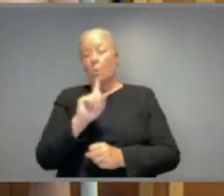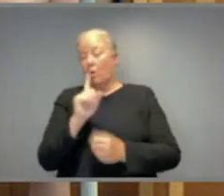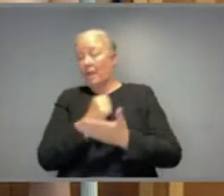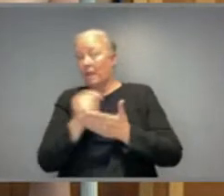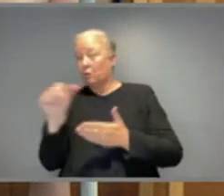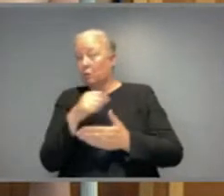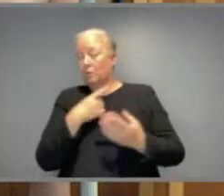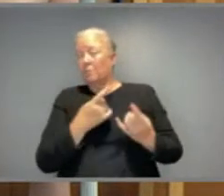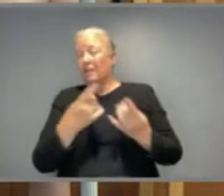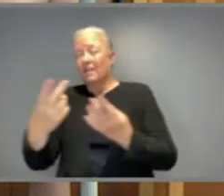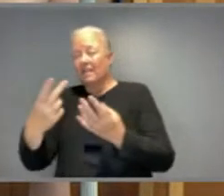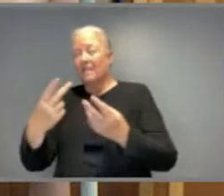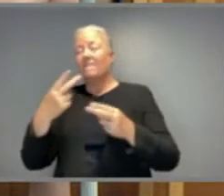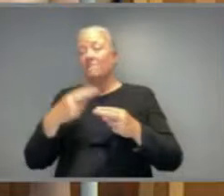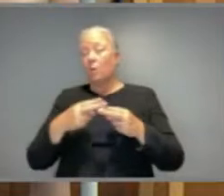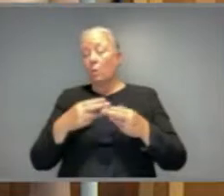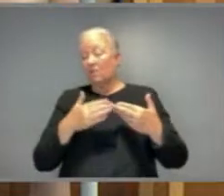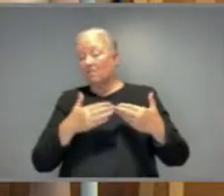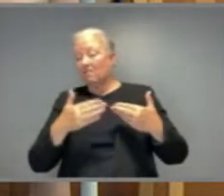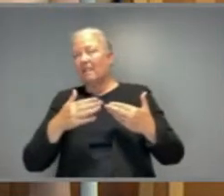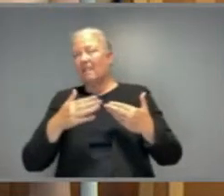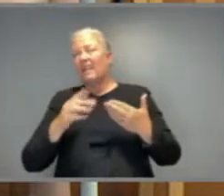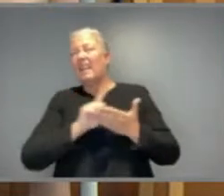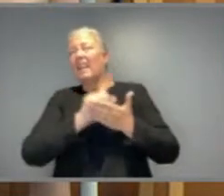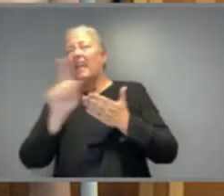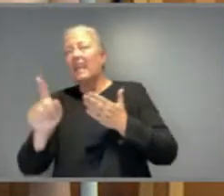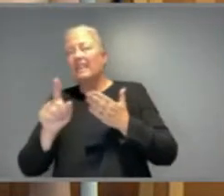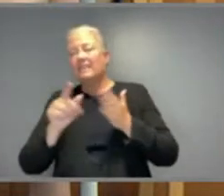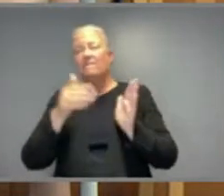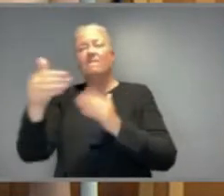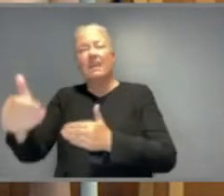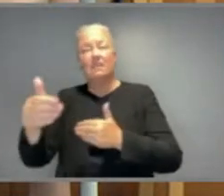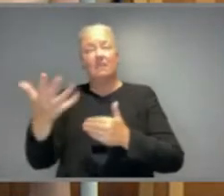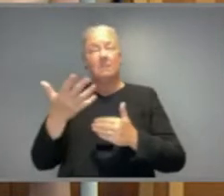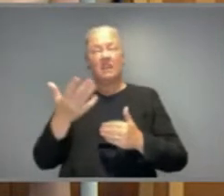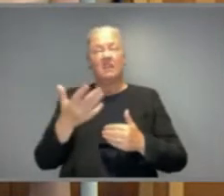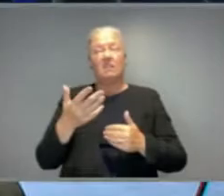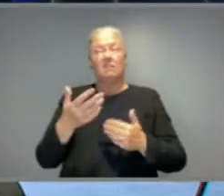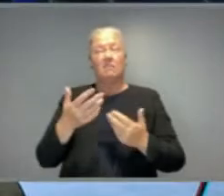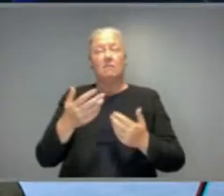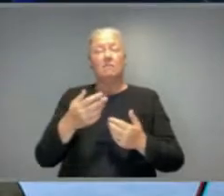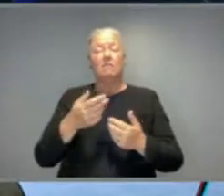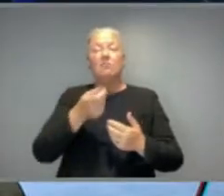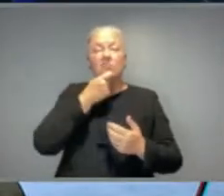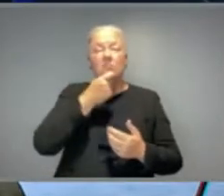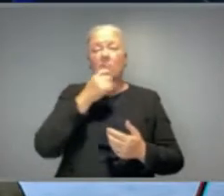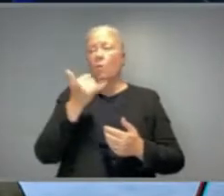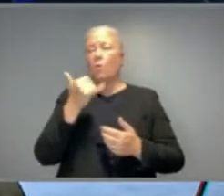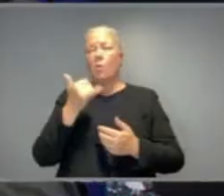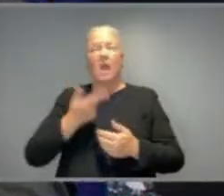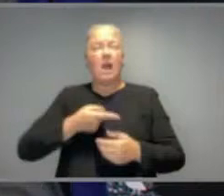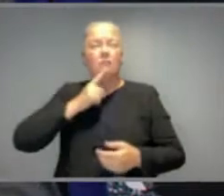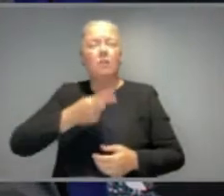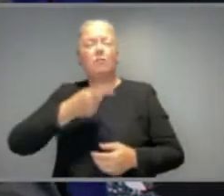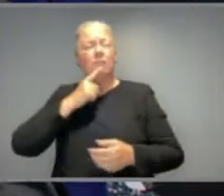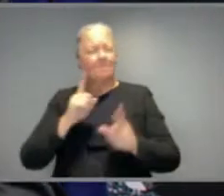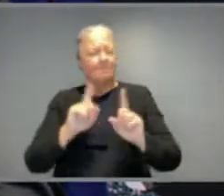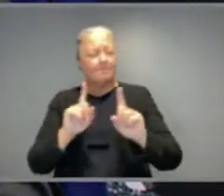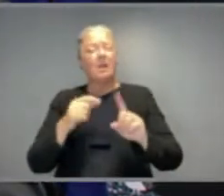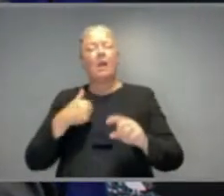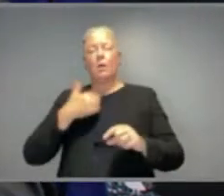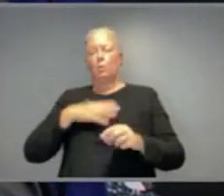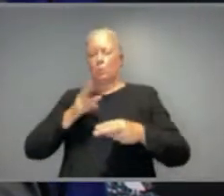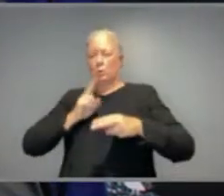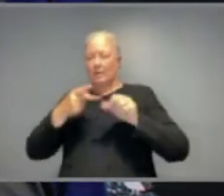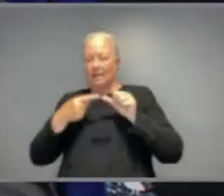once we do move into those later phases? Are we talking dozens? Are we talking hundreds? Let me make one very quick point, and then I'll pass over to both